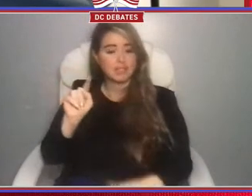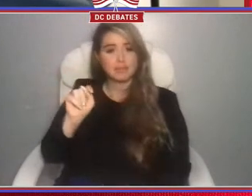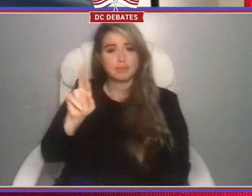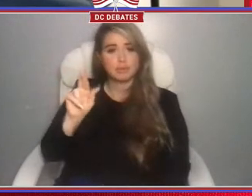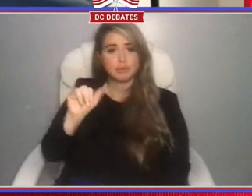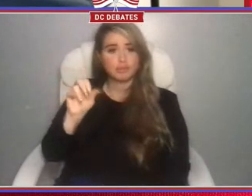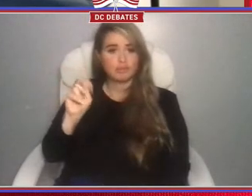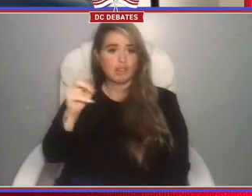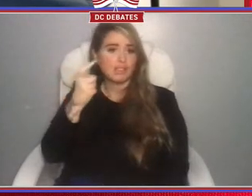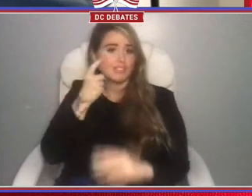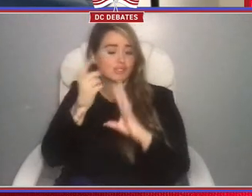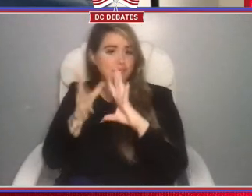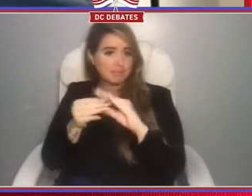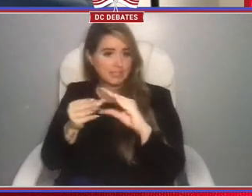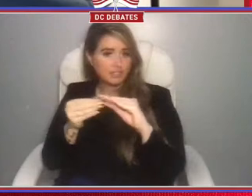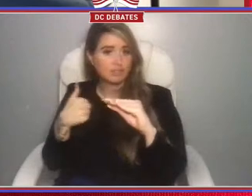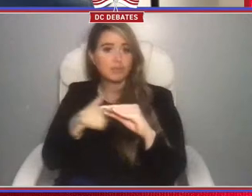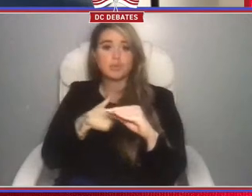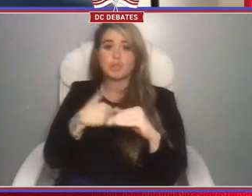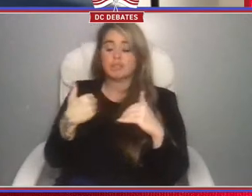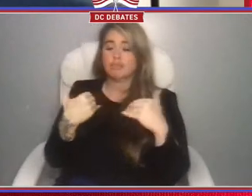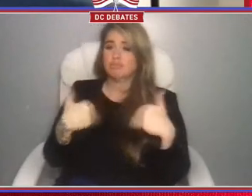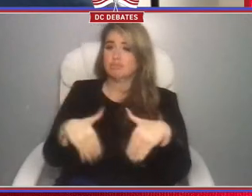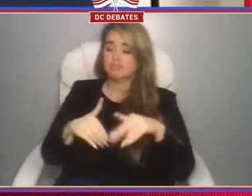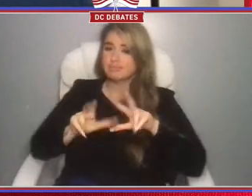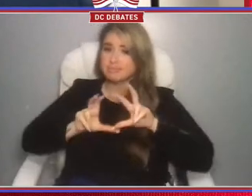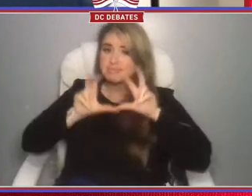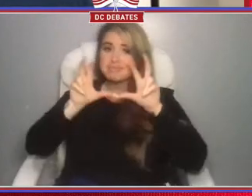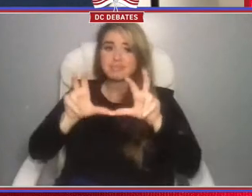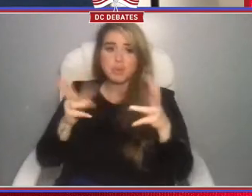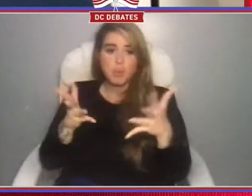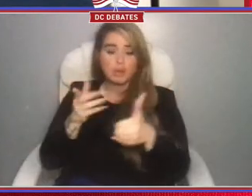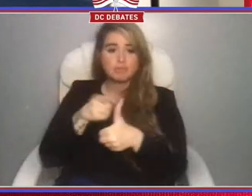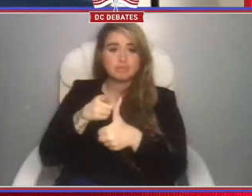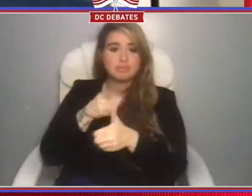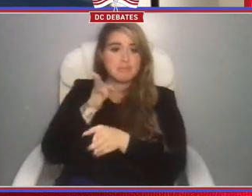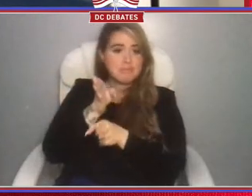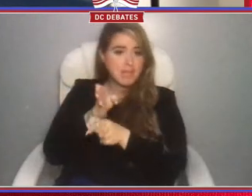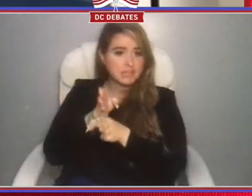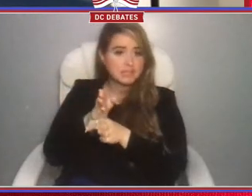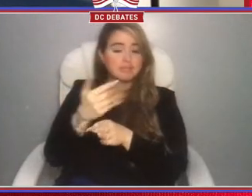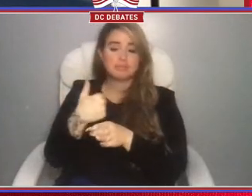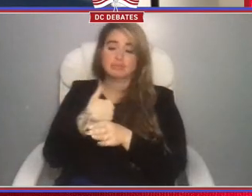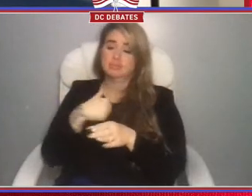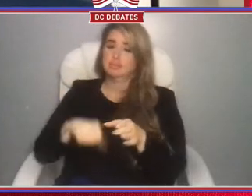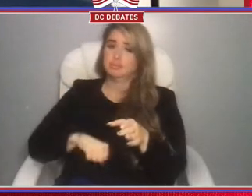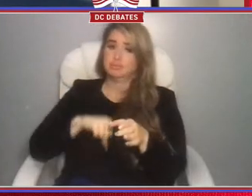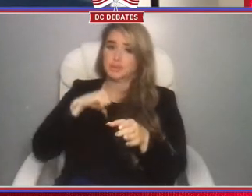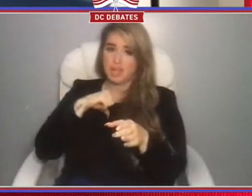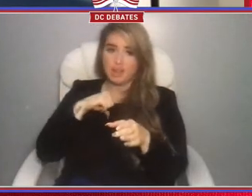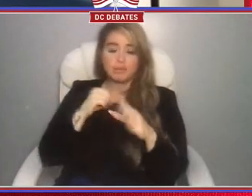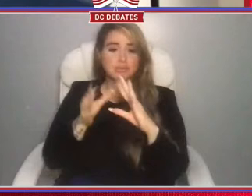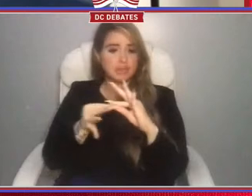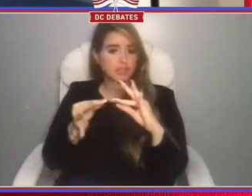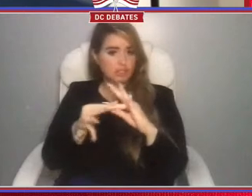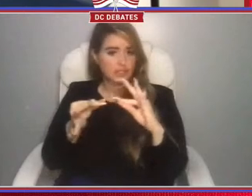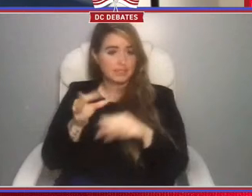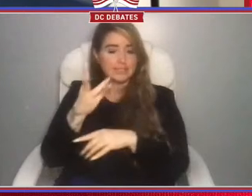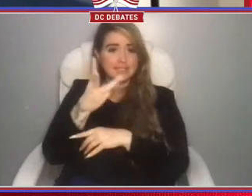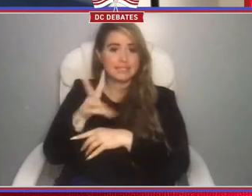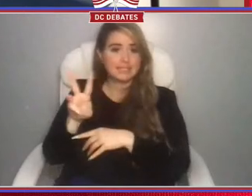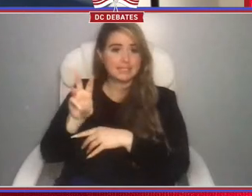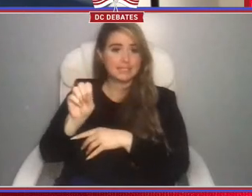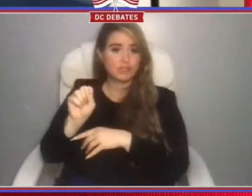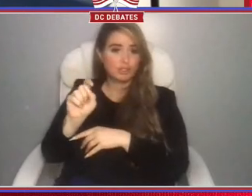mentioned. We have been very invested in busways, and I'm very proud to say that the 16th Street busway, for